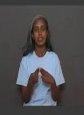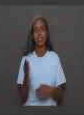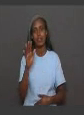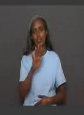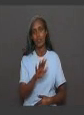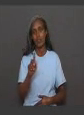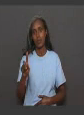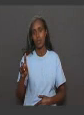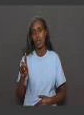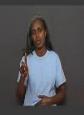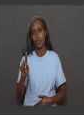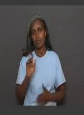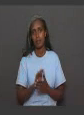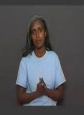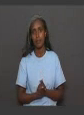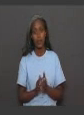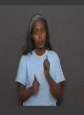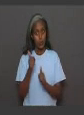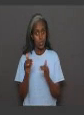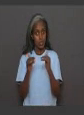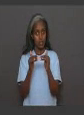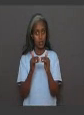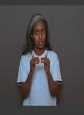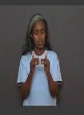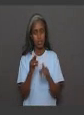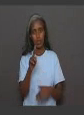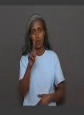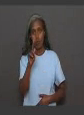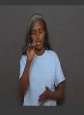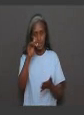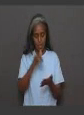times 51, which equals